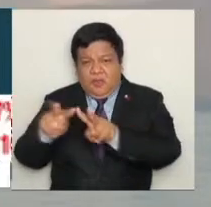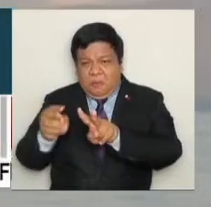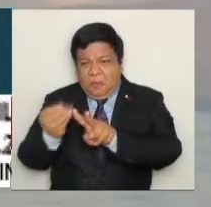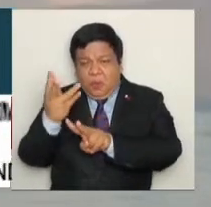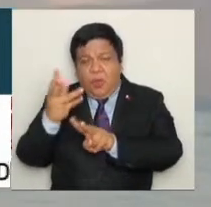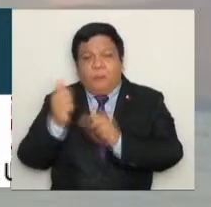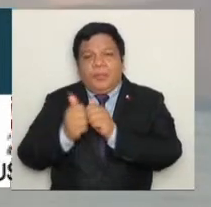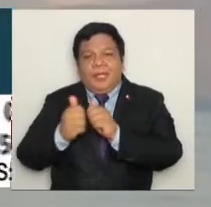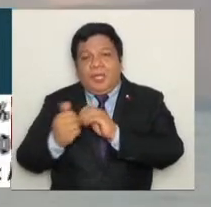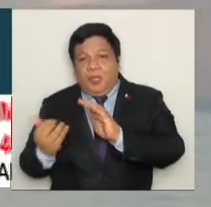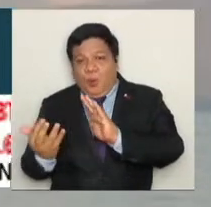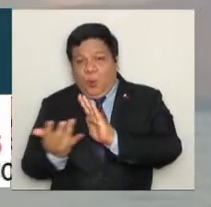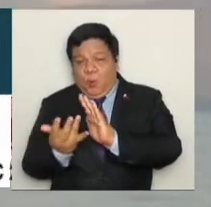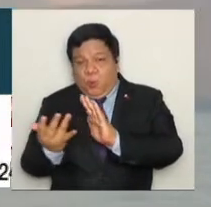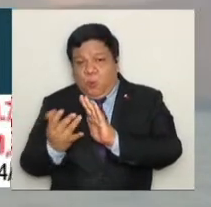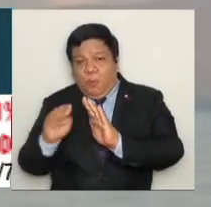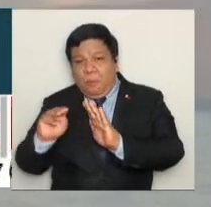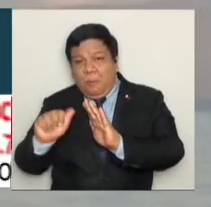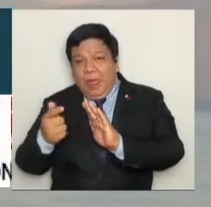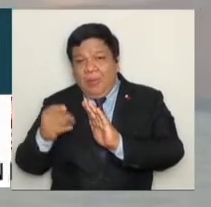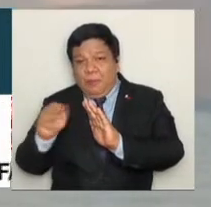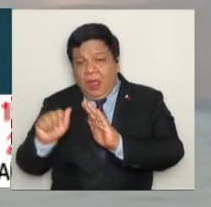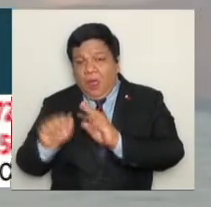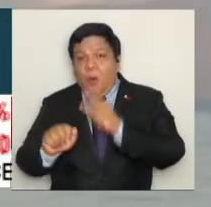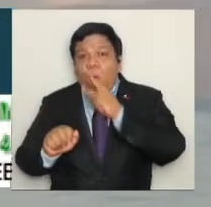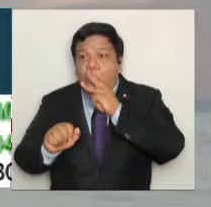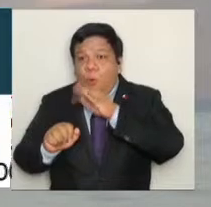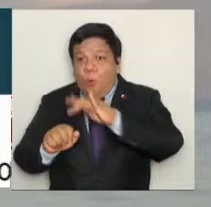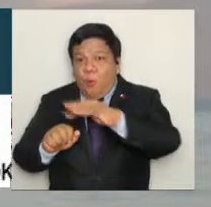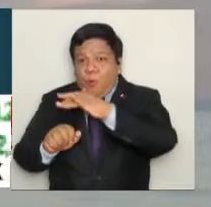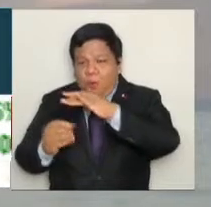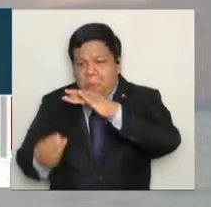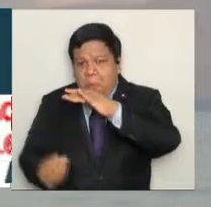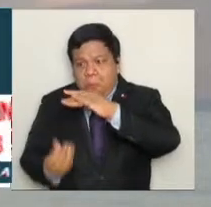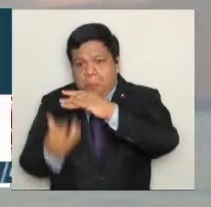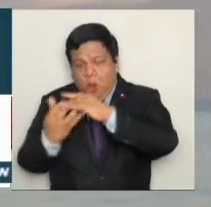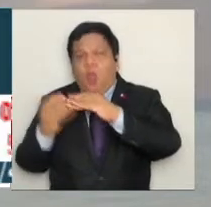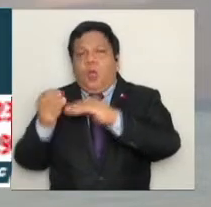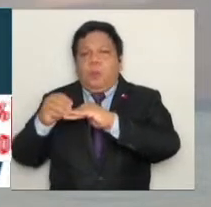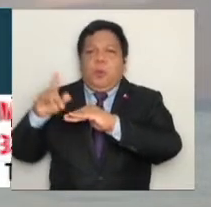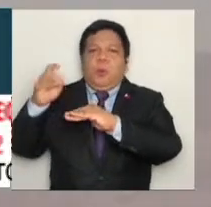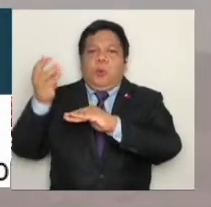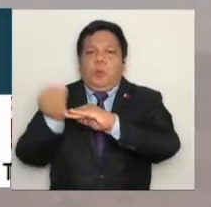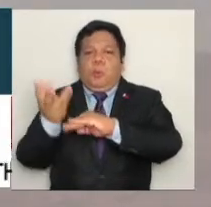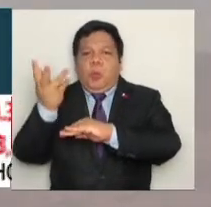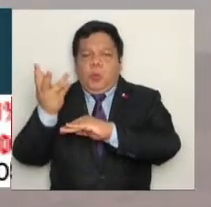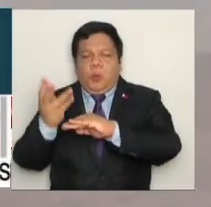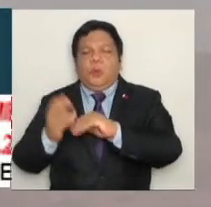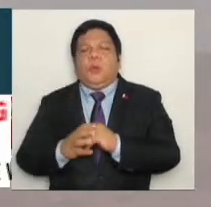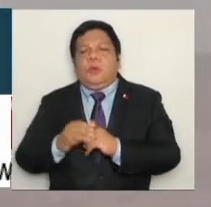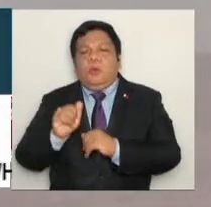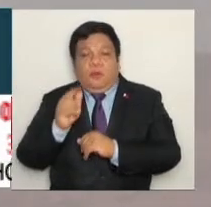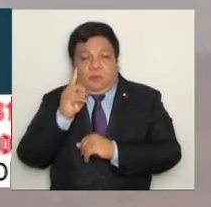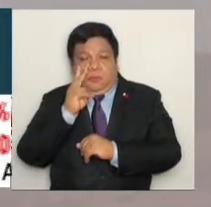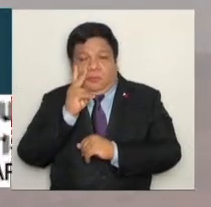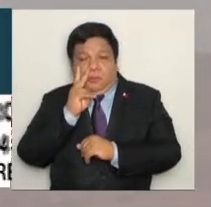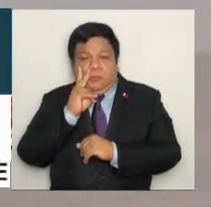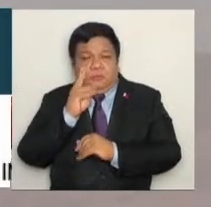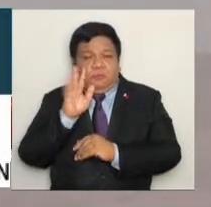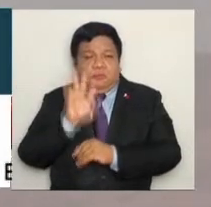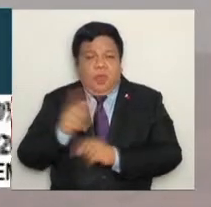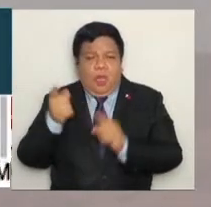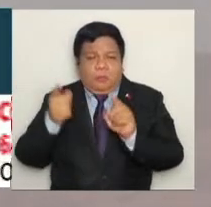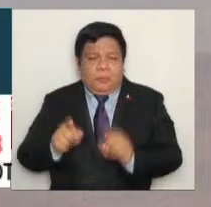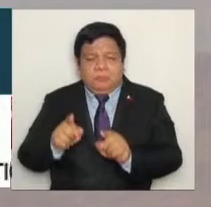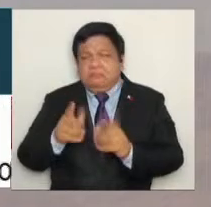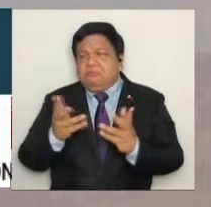to FIVOX director Renato Solidum. Based on FIVOX 24-hour monitoring, 55 volcanic earthquakes with